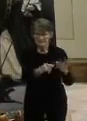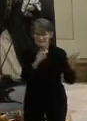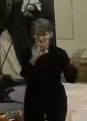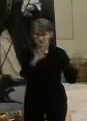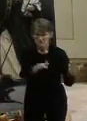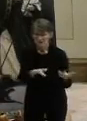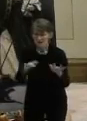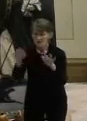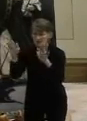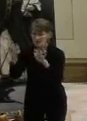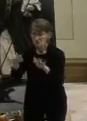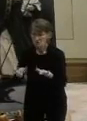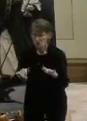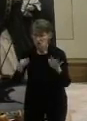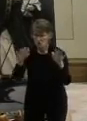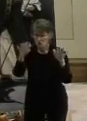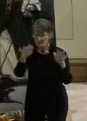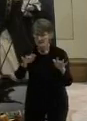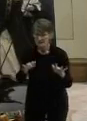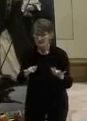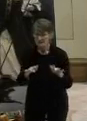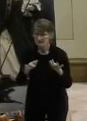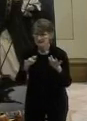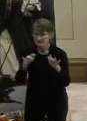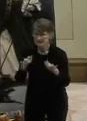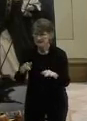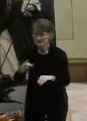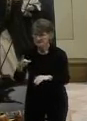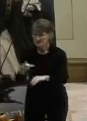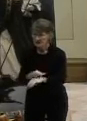world. We say, Reyes.